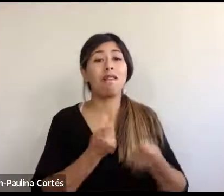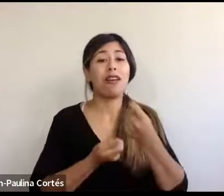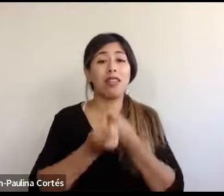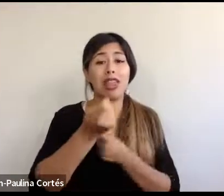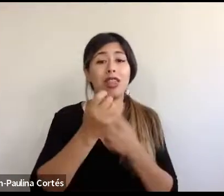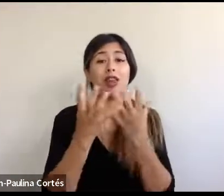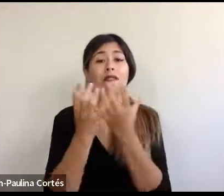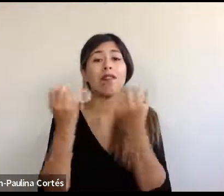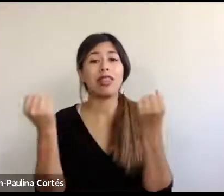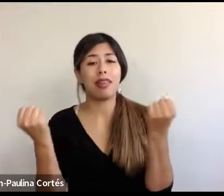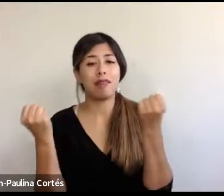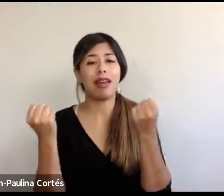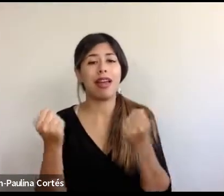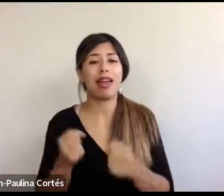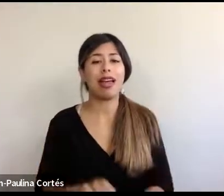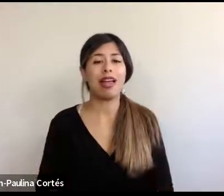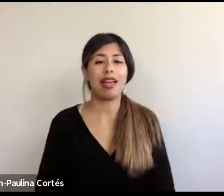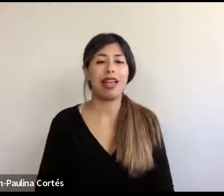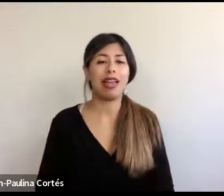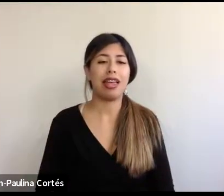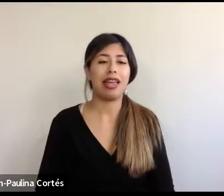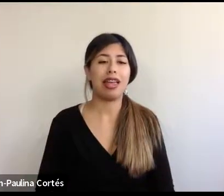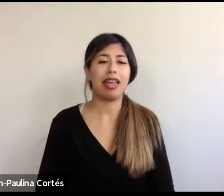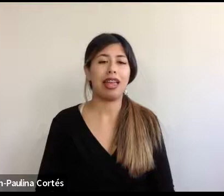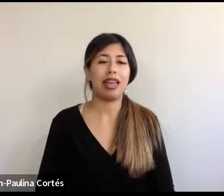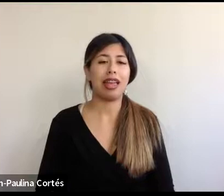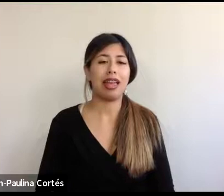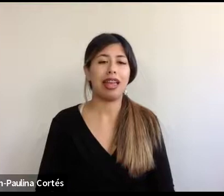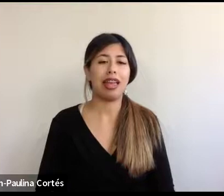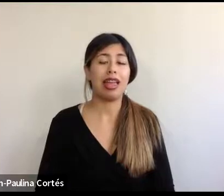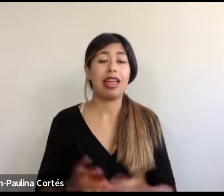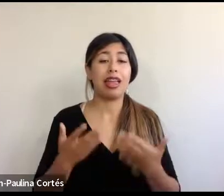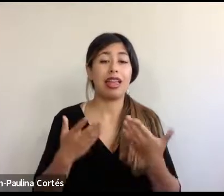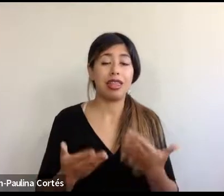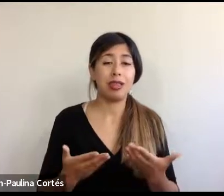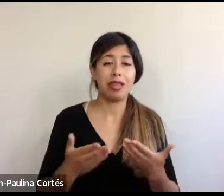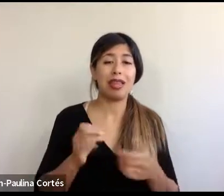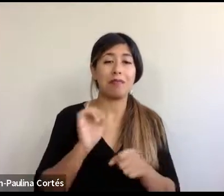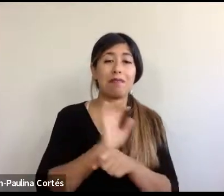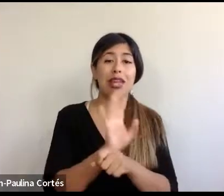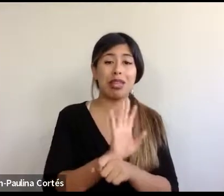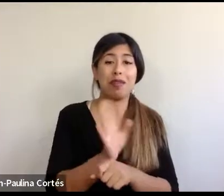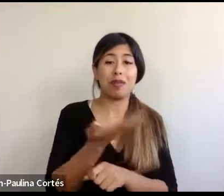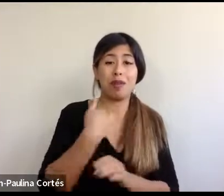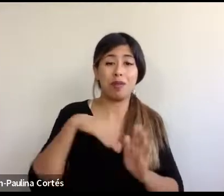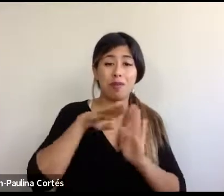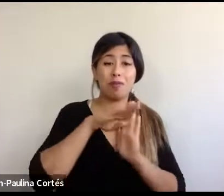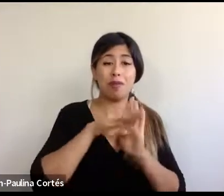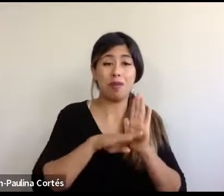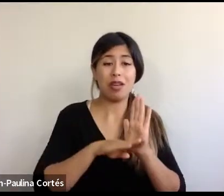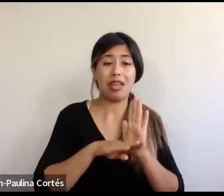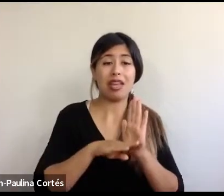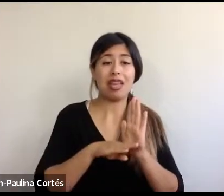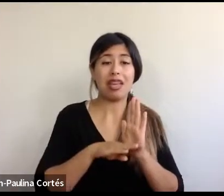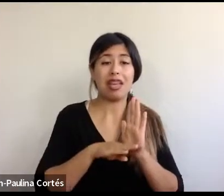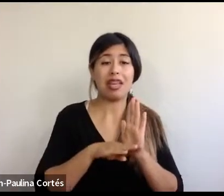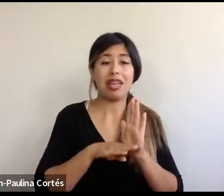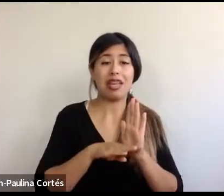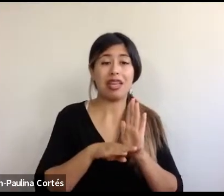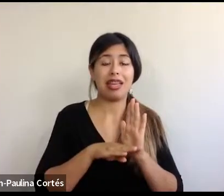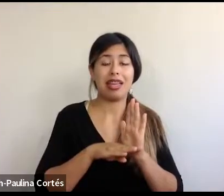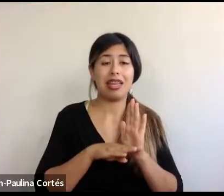outcomes that the films from our program actually managed to create some dialogue with specific sales agents